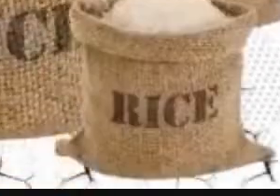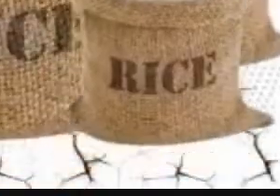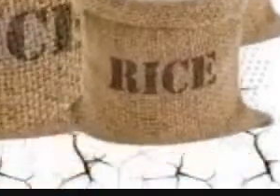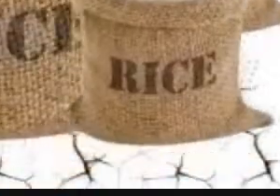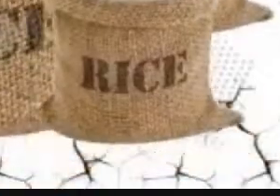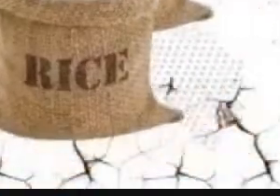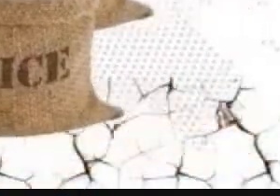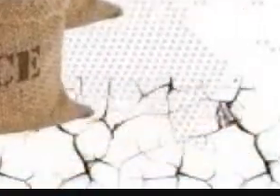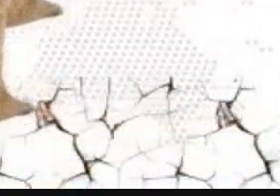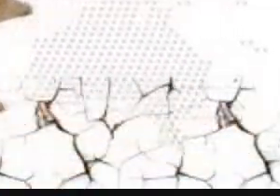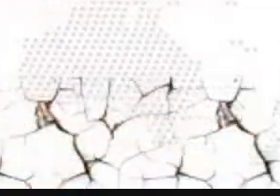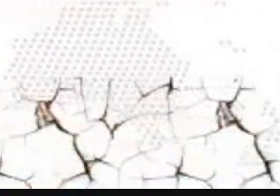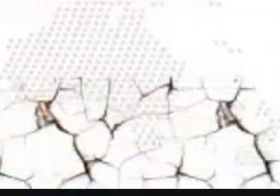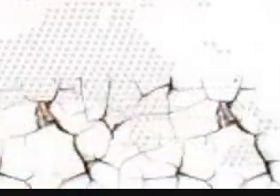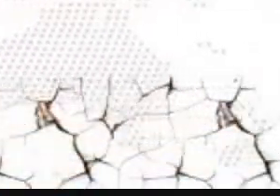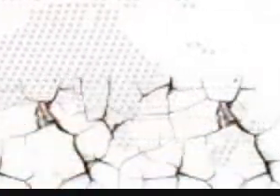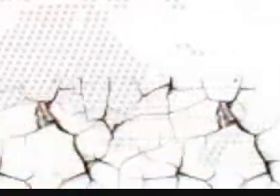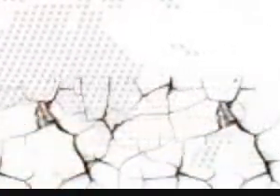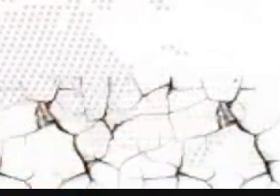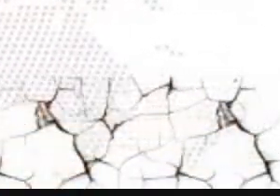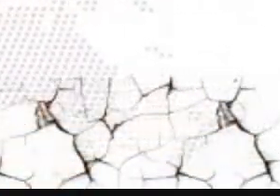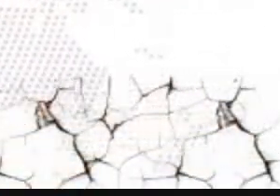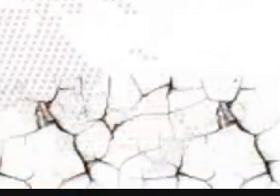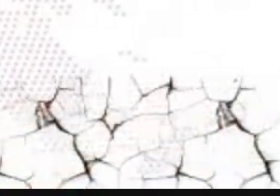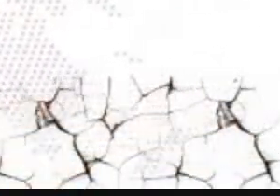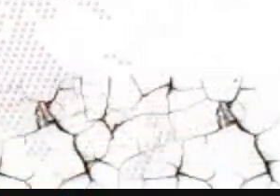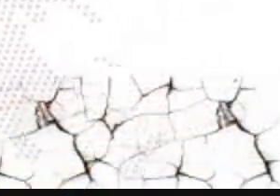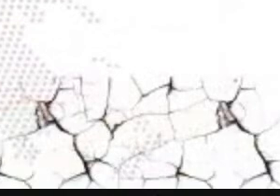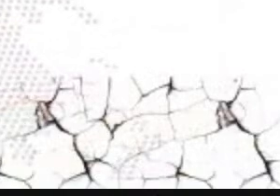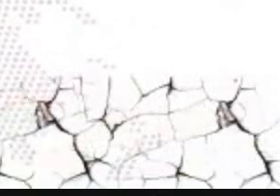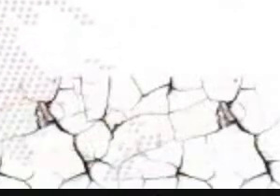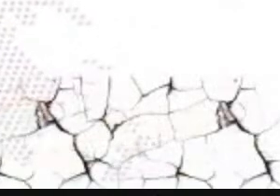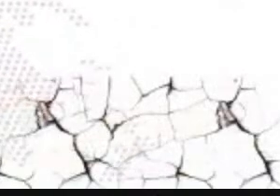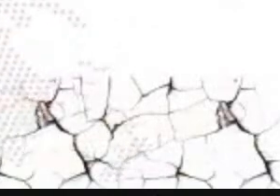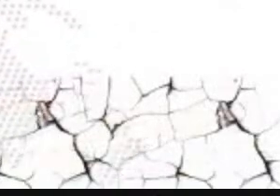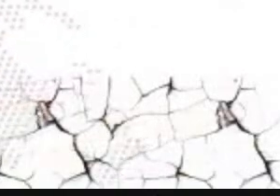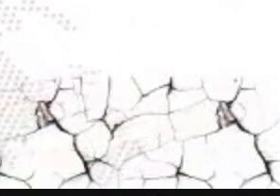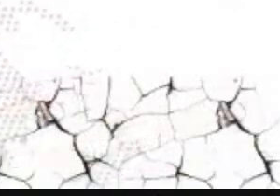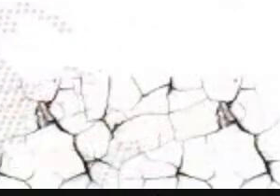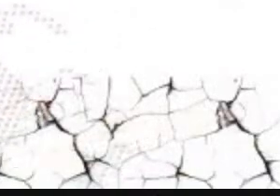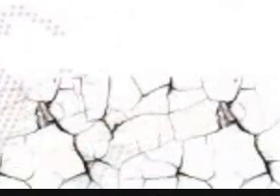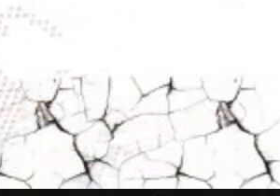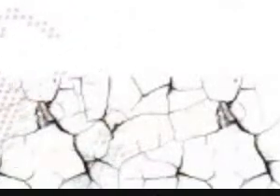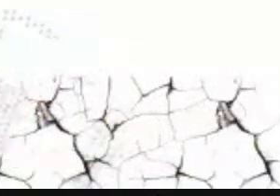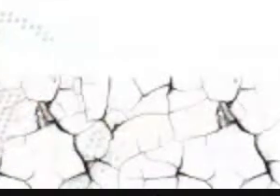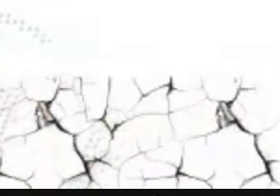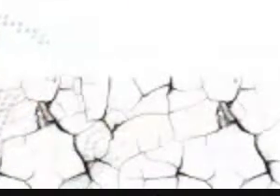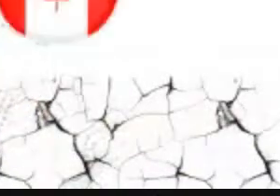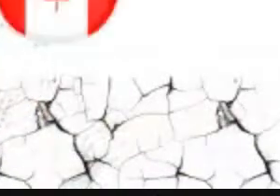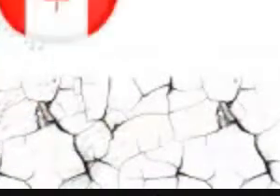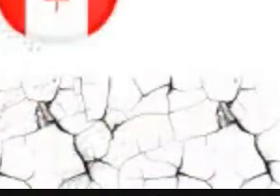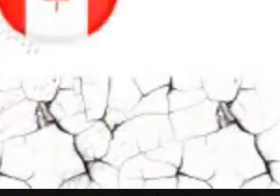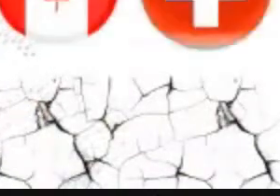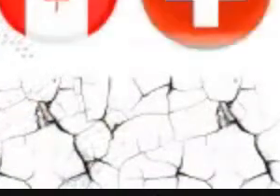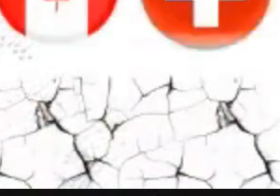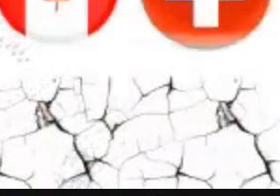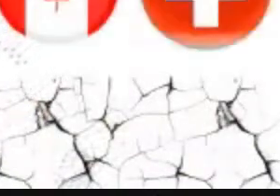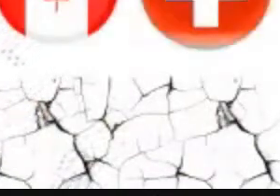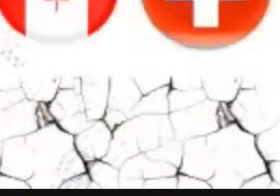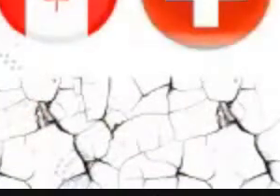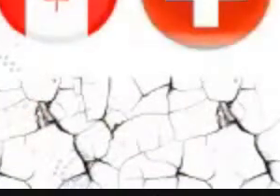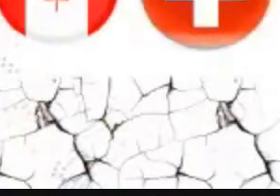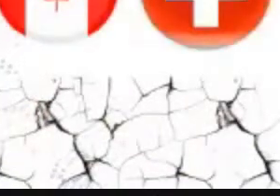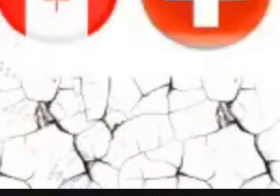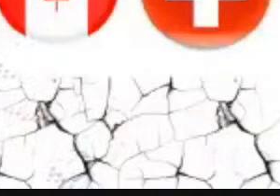saaku maalo saa yoo jotee xaalis fii ci biir réewi Gambia bàyyee ko foofu sa UK Europe US Canada ak